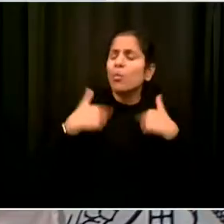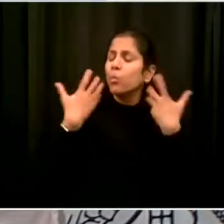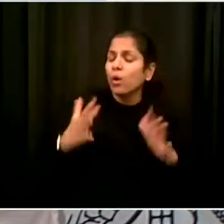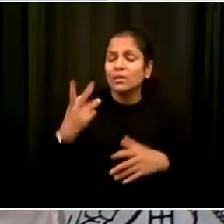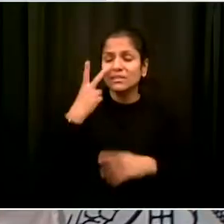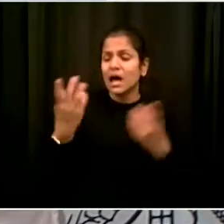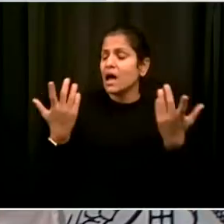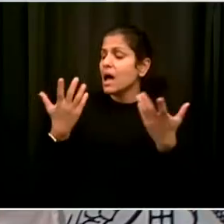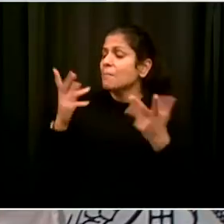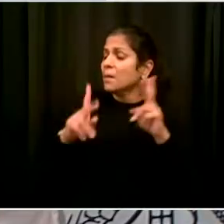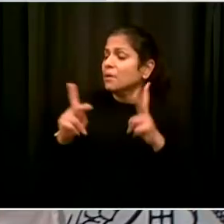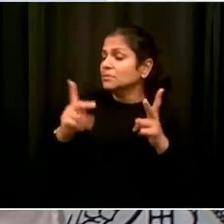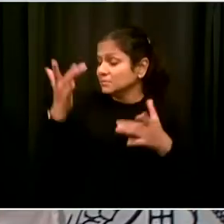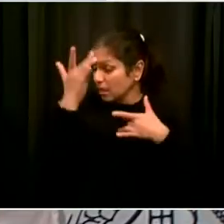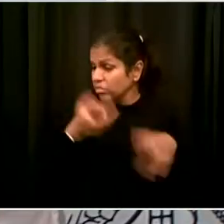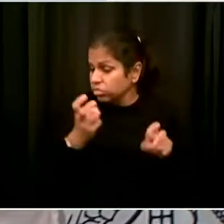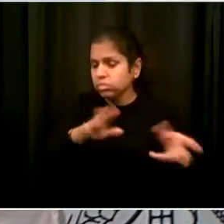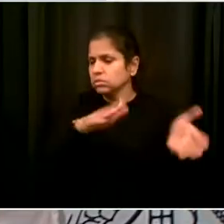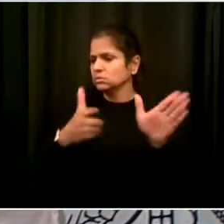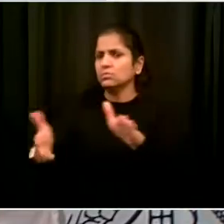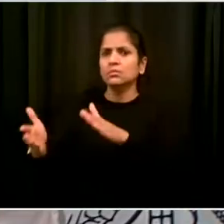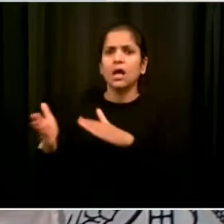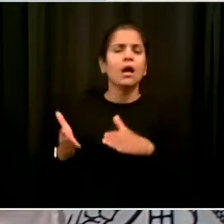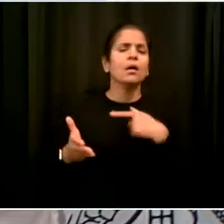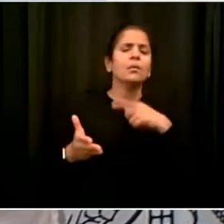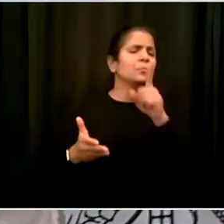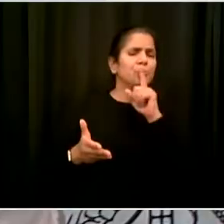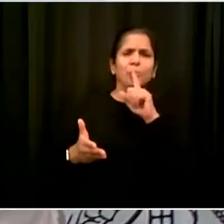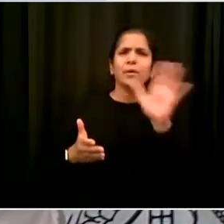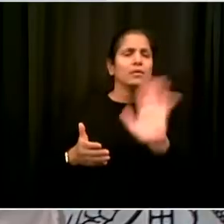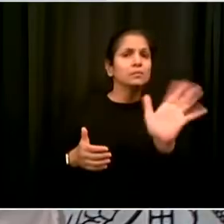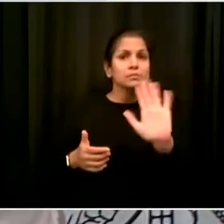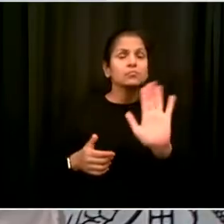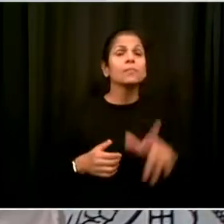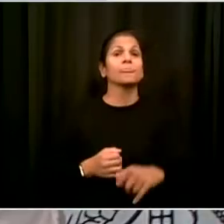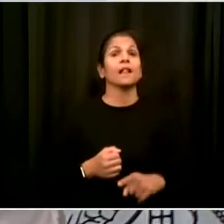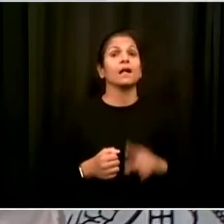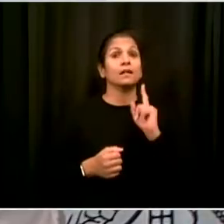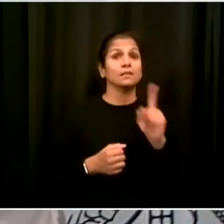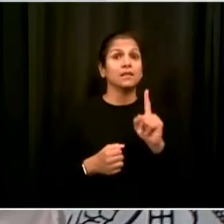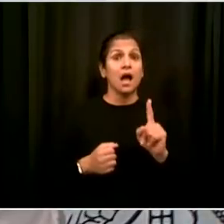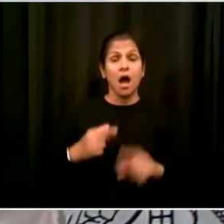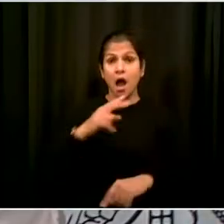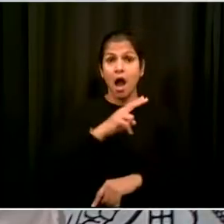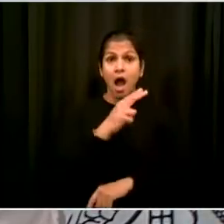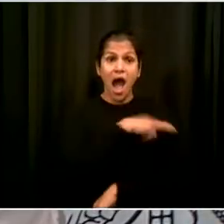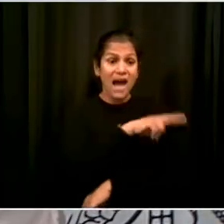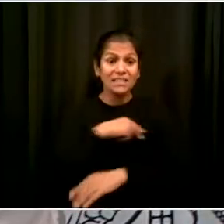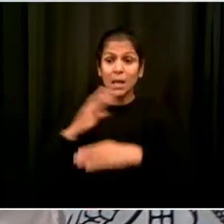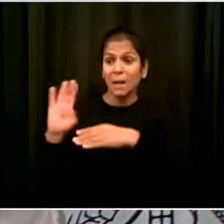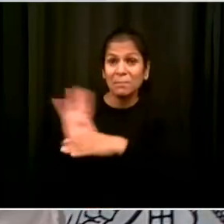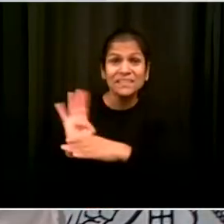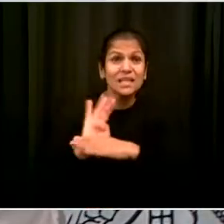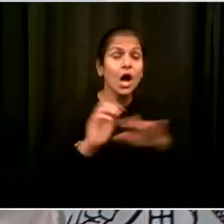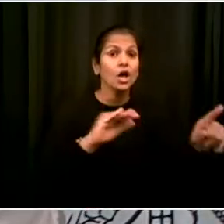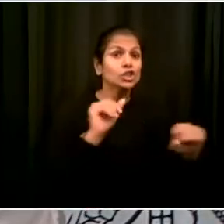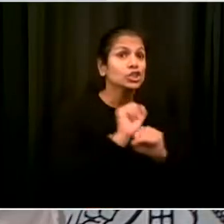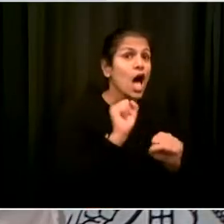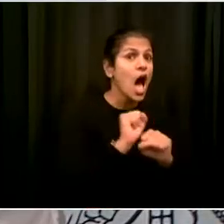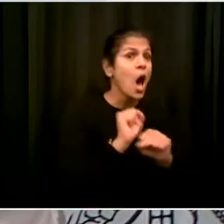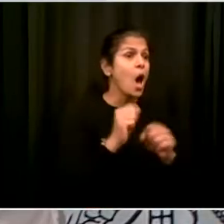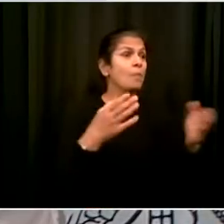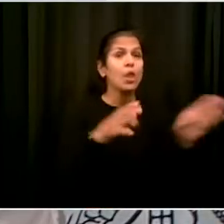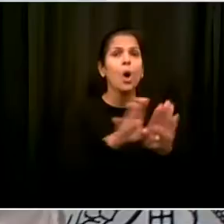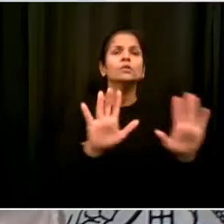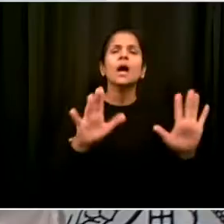be a lot longer time before we're able to recover economically. That puts those restaurants in much greater danger for the long